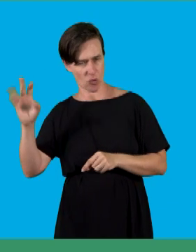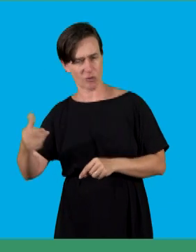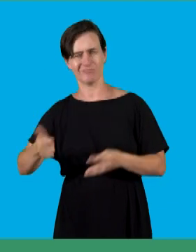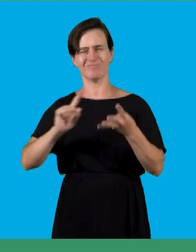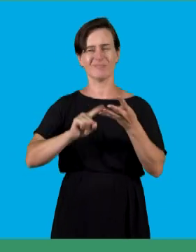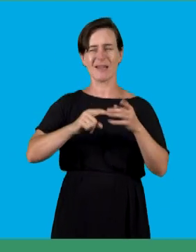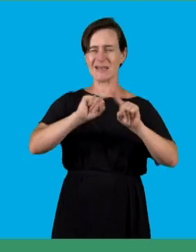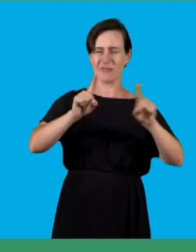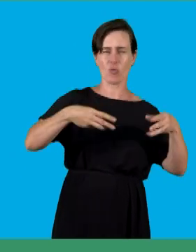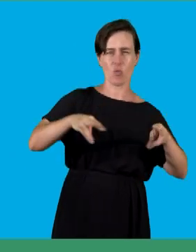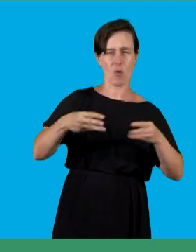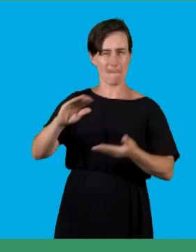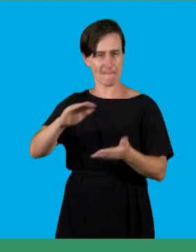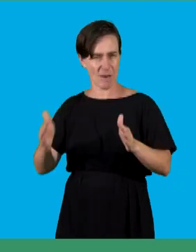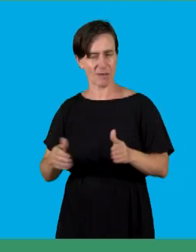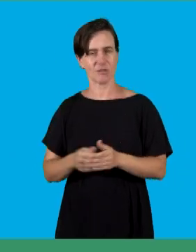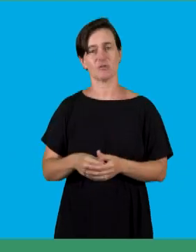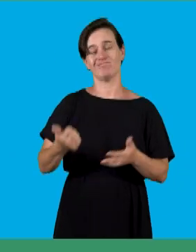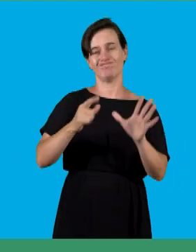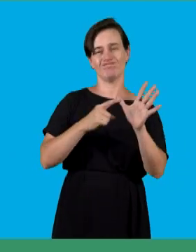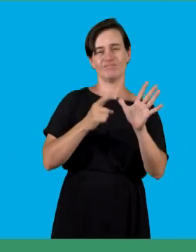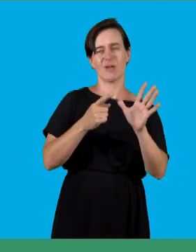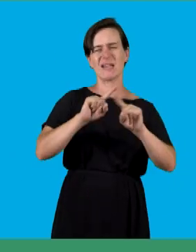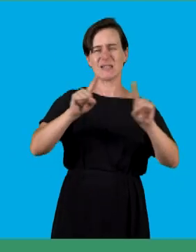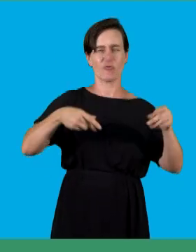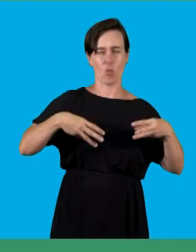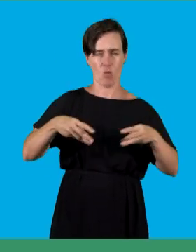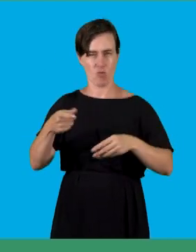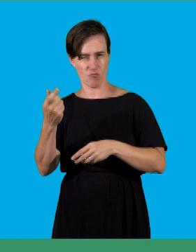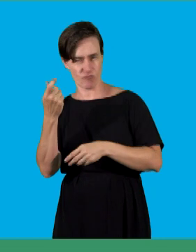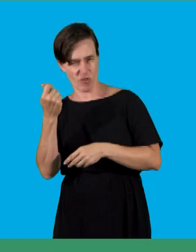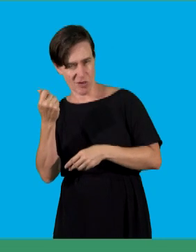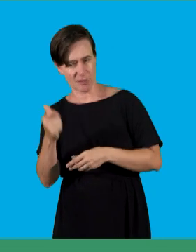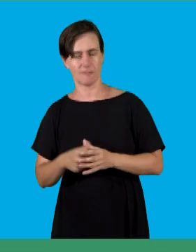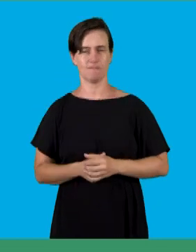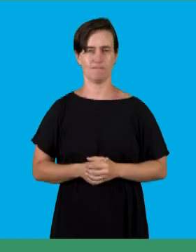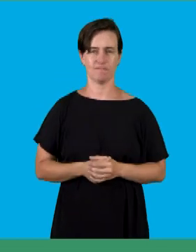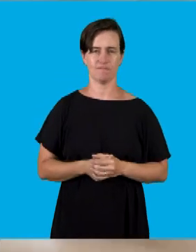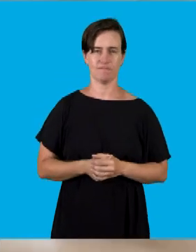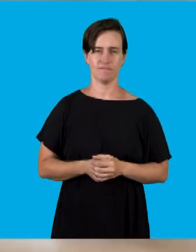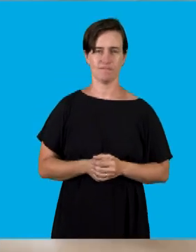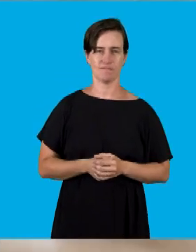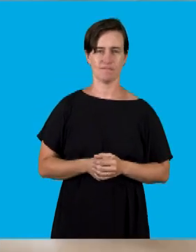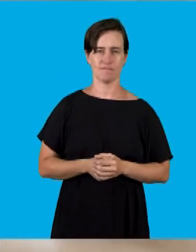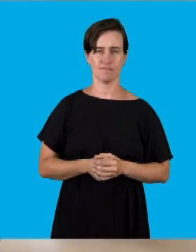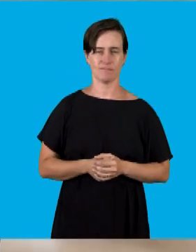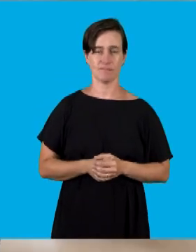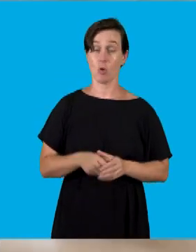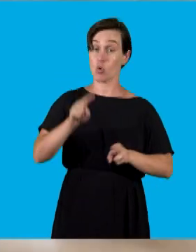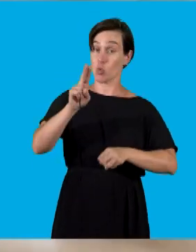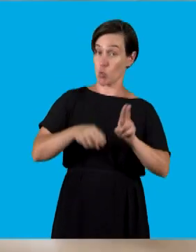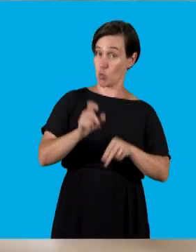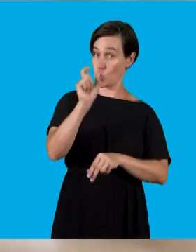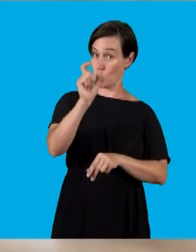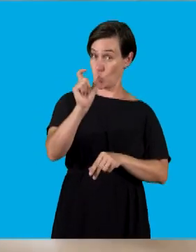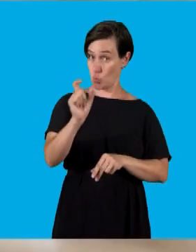types of packaging, as well as the different types of pricing techniques. The